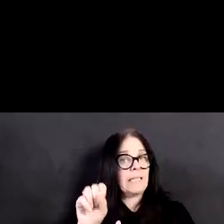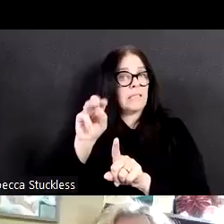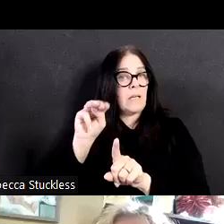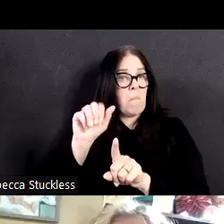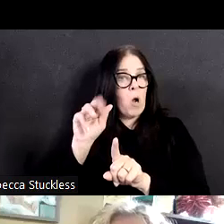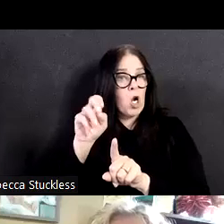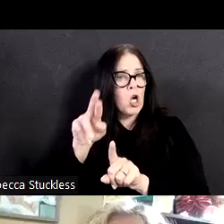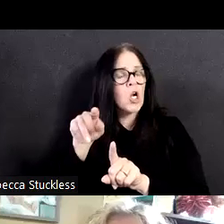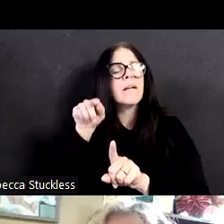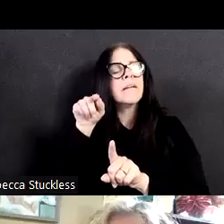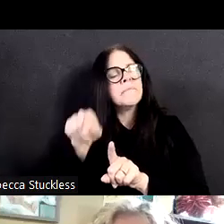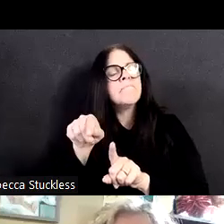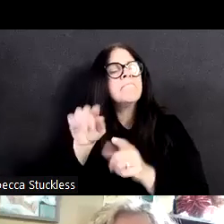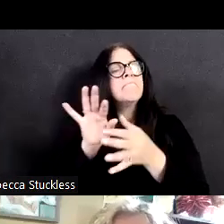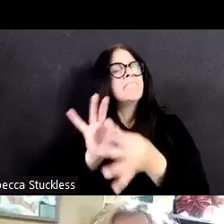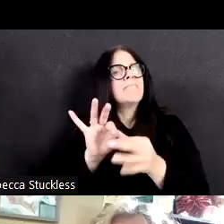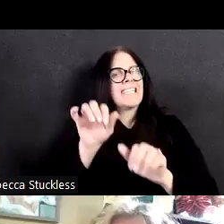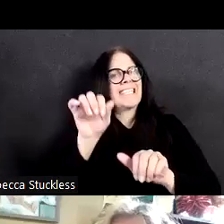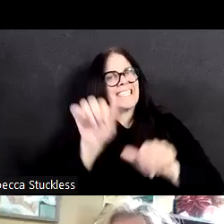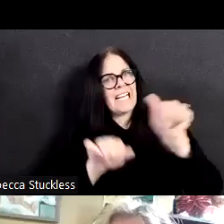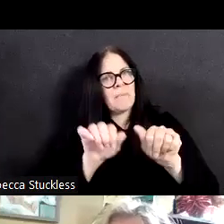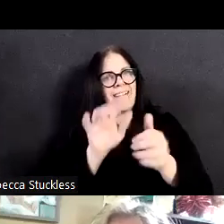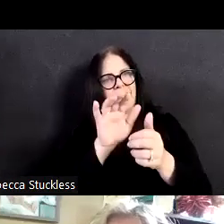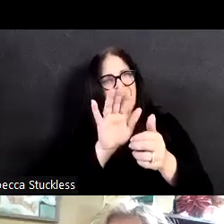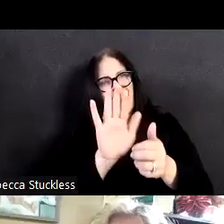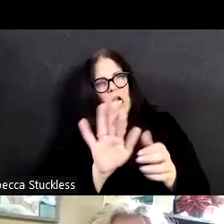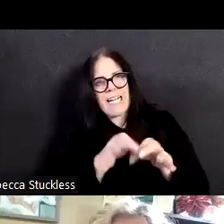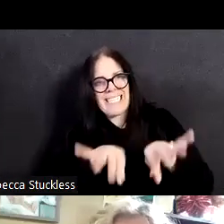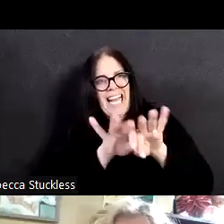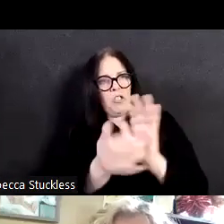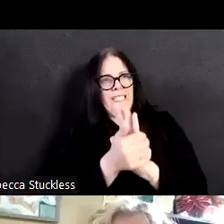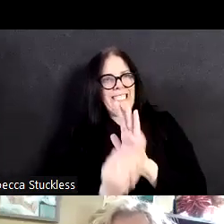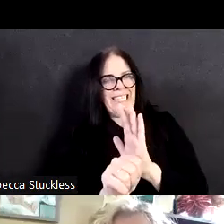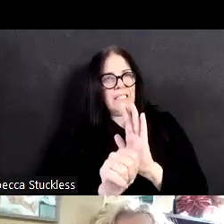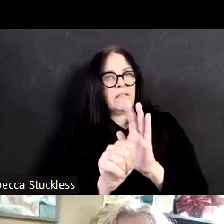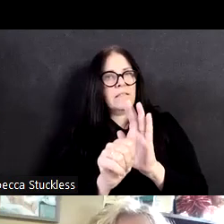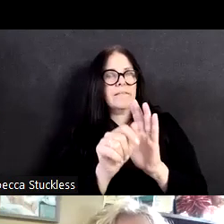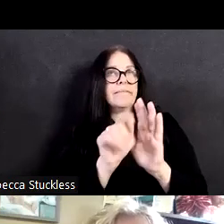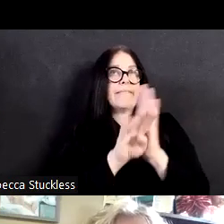essential skills produced by the College Sector Committee. It was originally called the